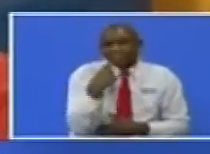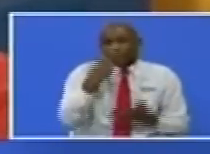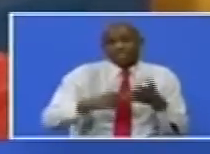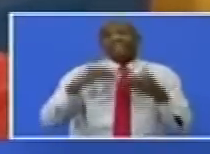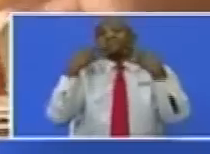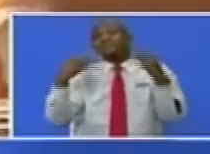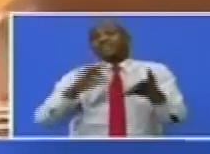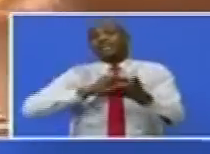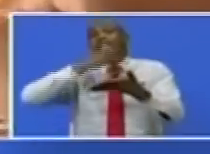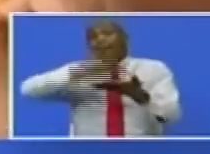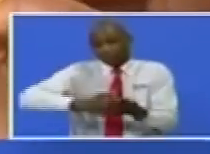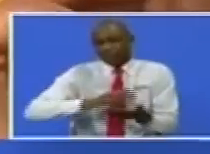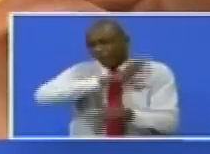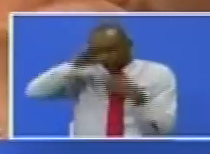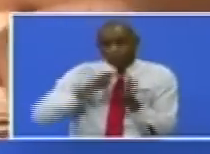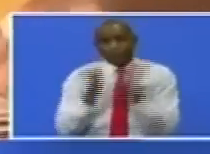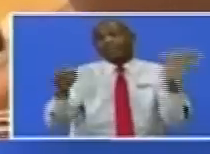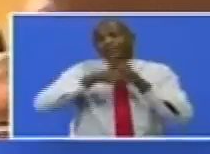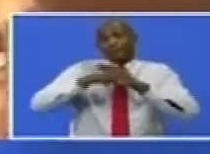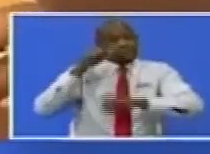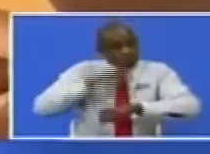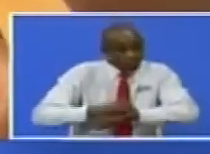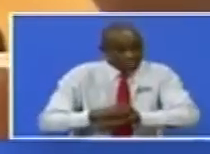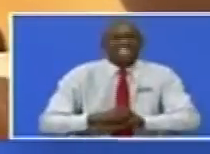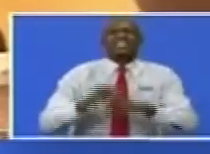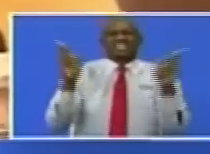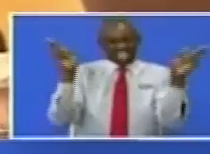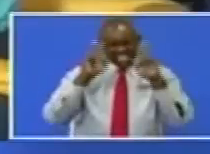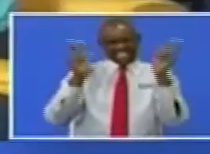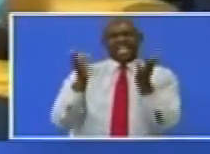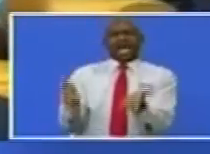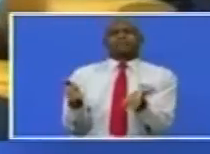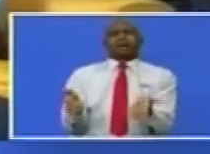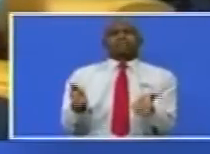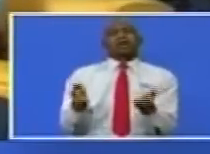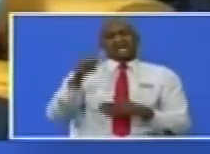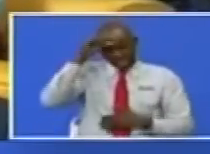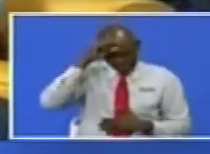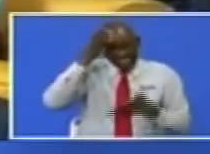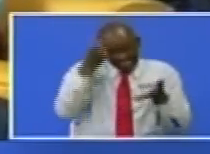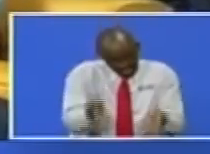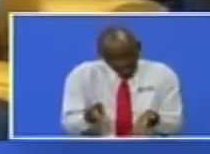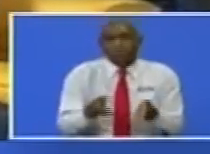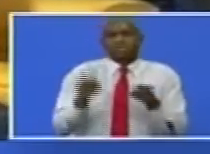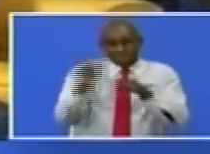that were to be issued in all public primary schools are already in the country, and that the government has already